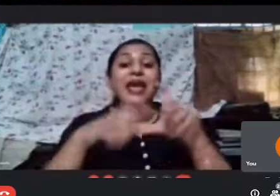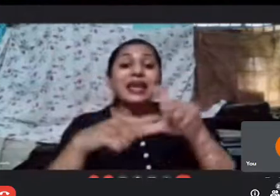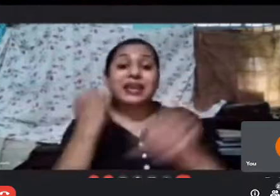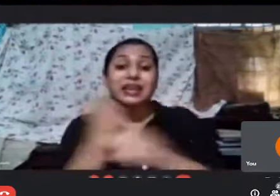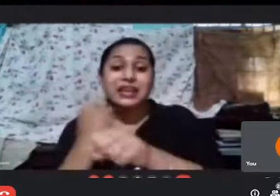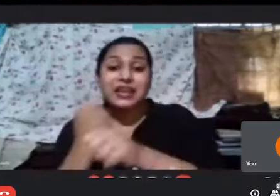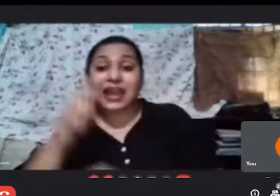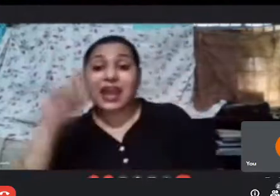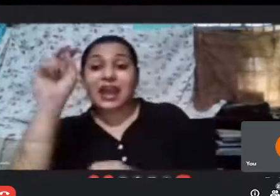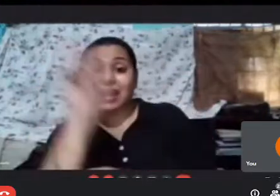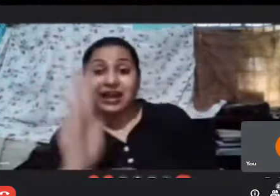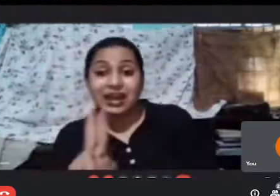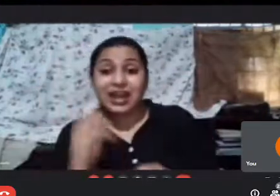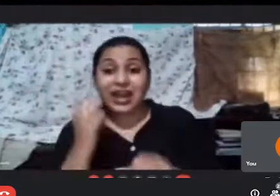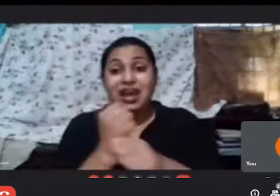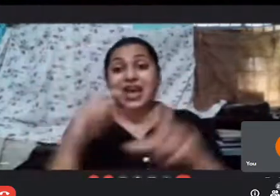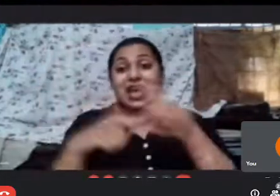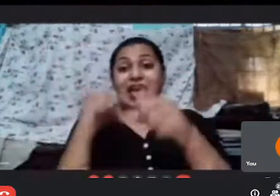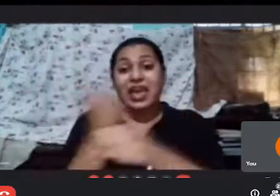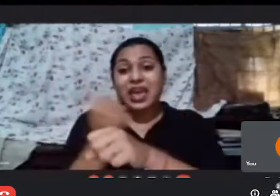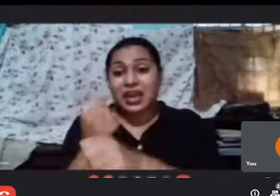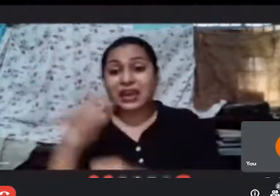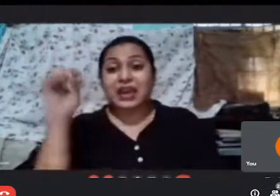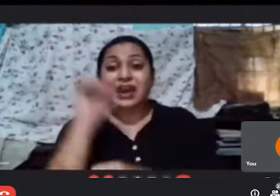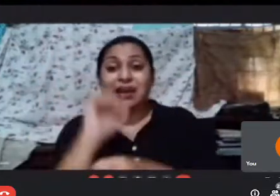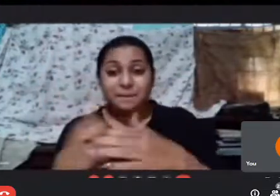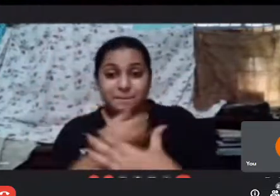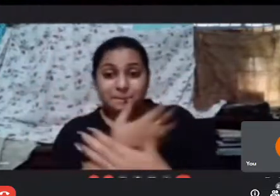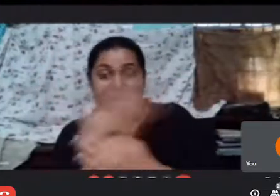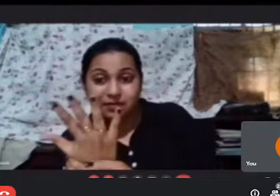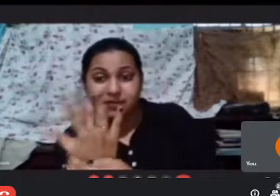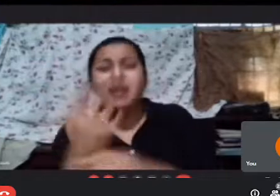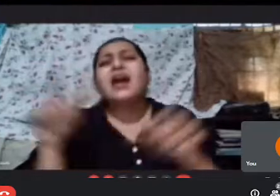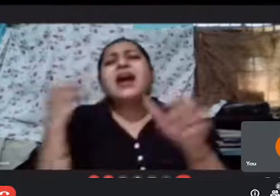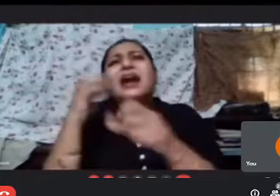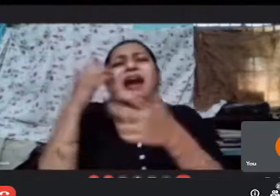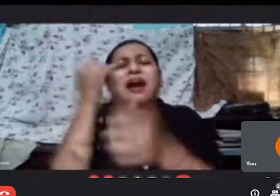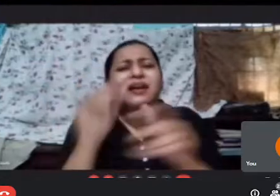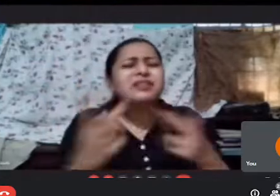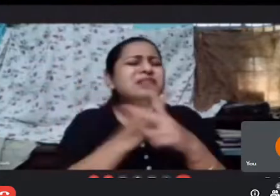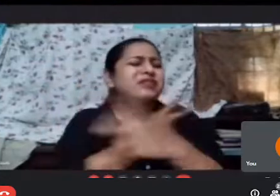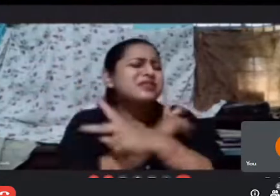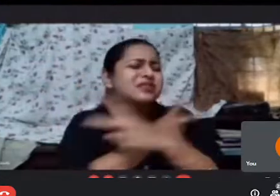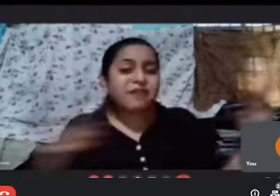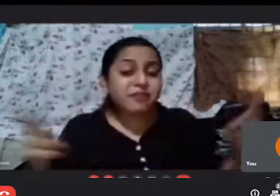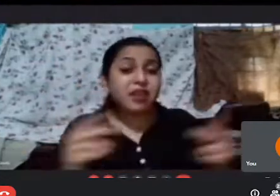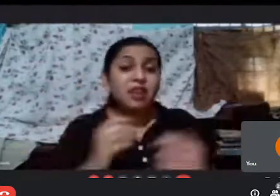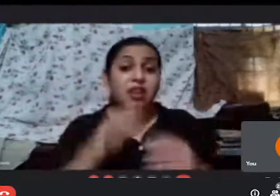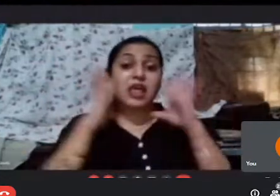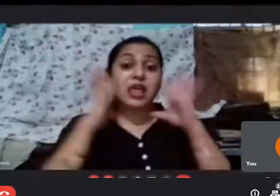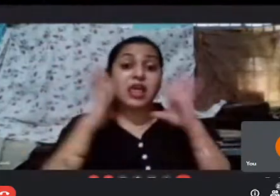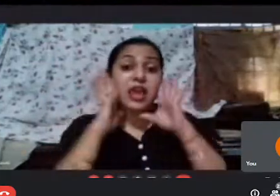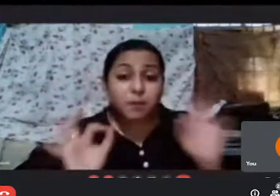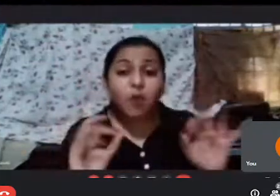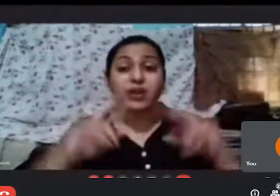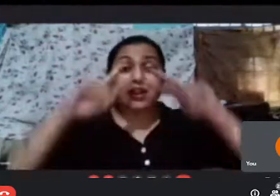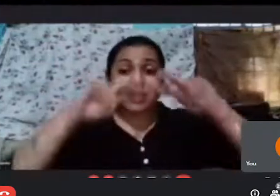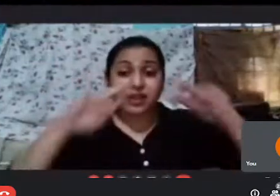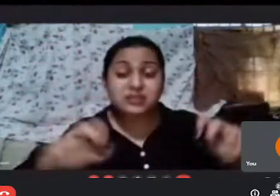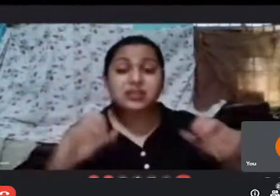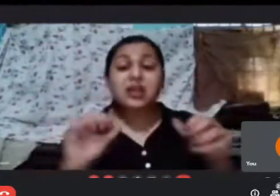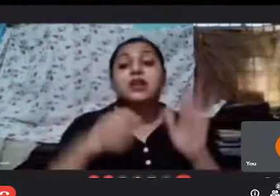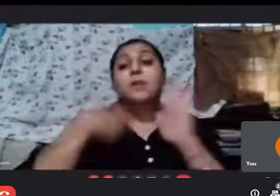etc. She has completed several important research projects in the world, mostly